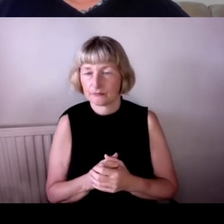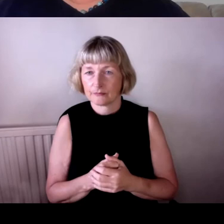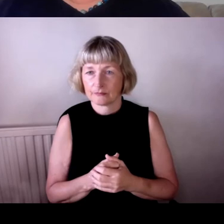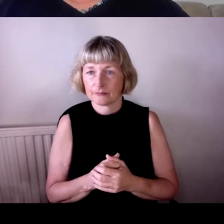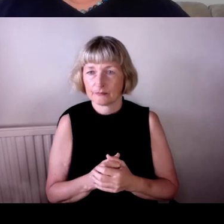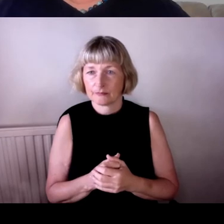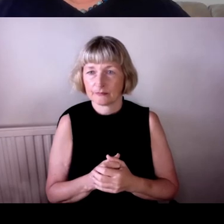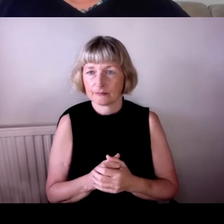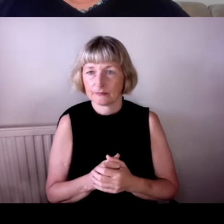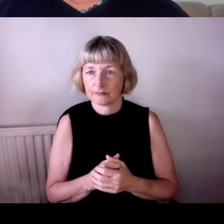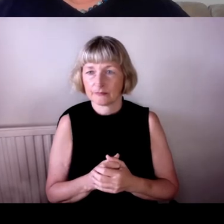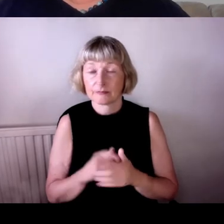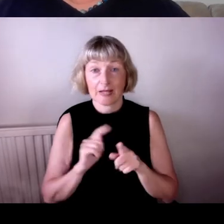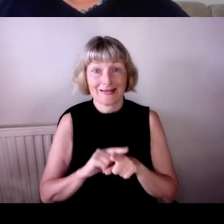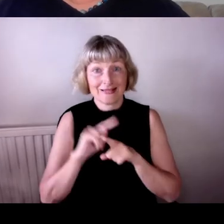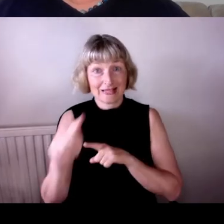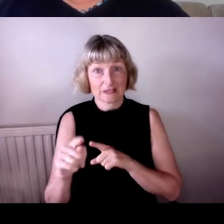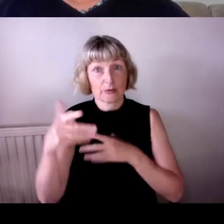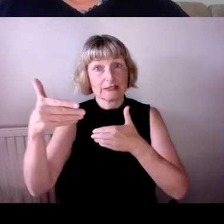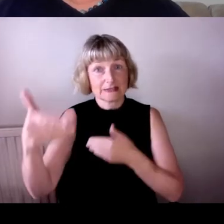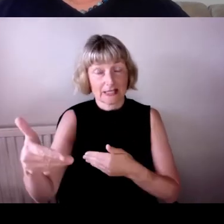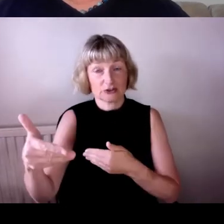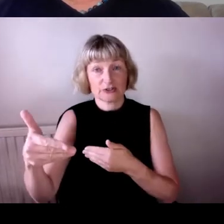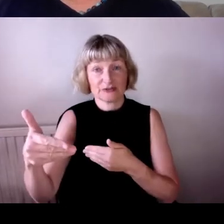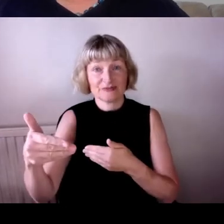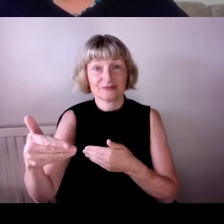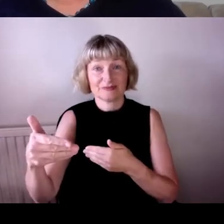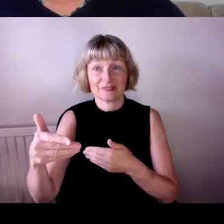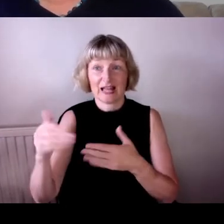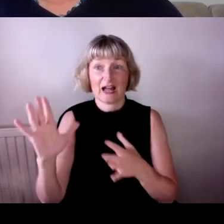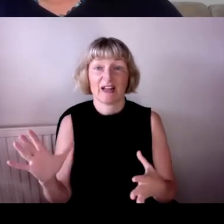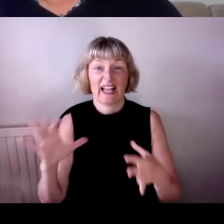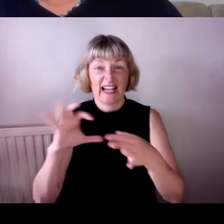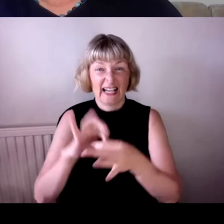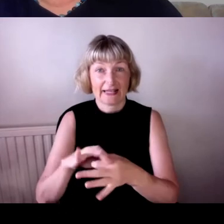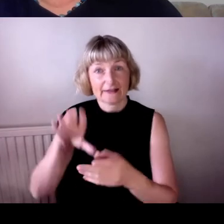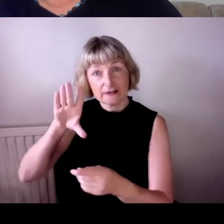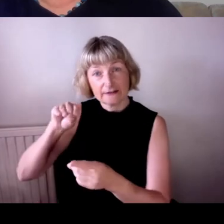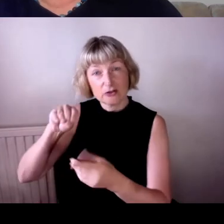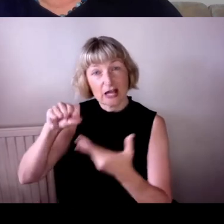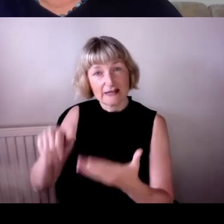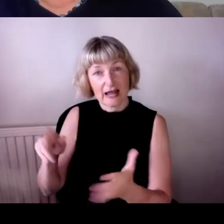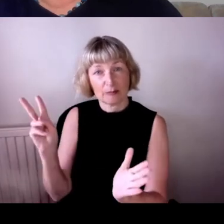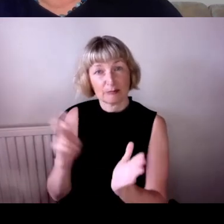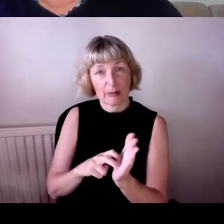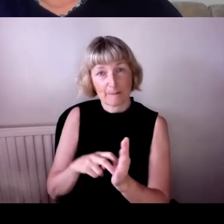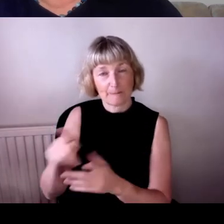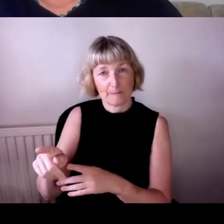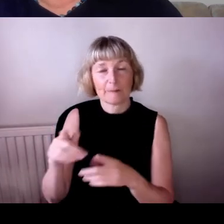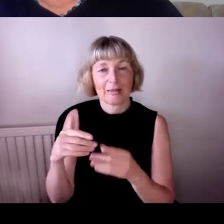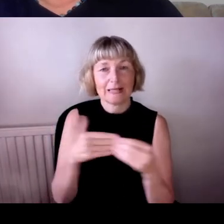chat a link for next week's session. If you wish to sign up for that, as Philip has said, it'll be led by Dan